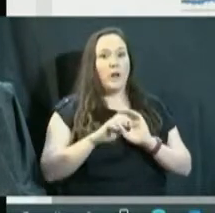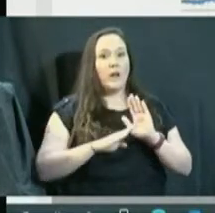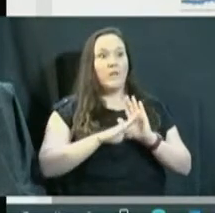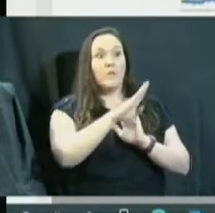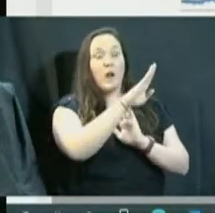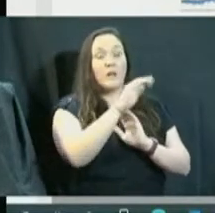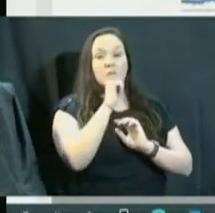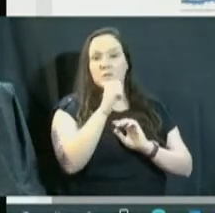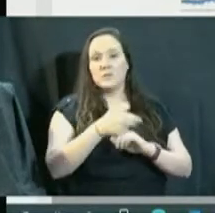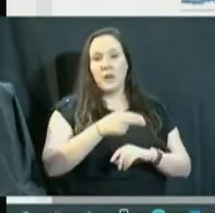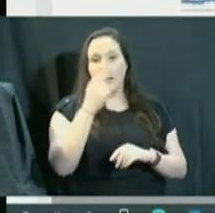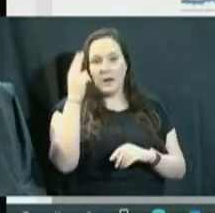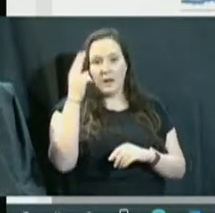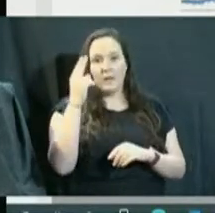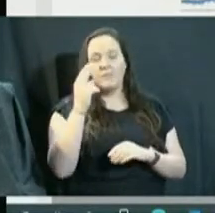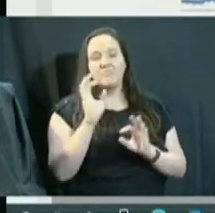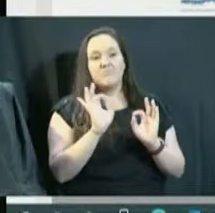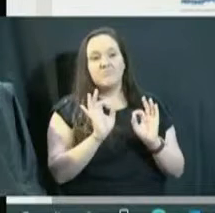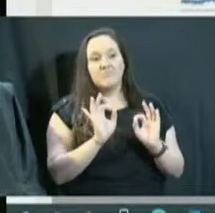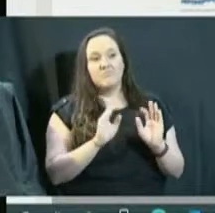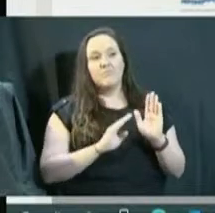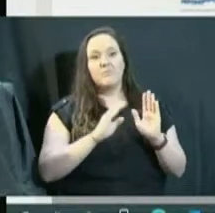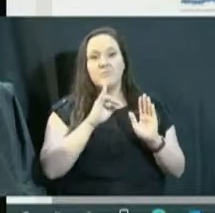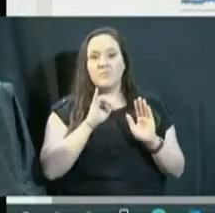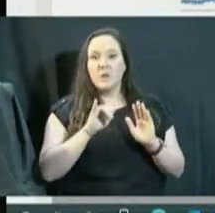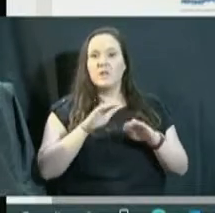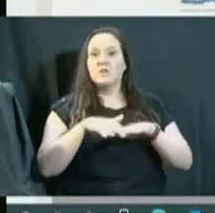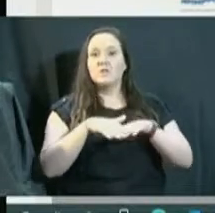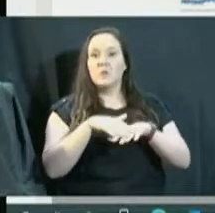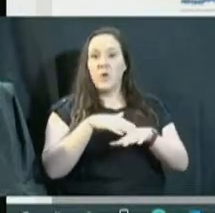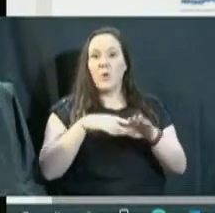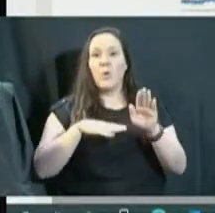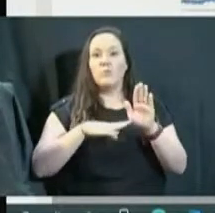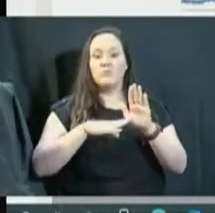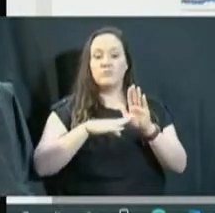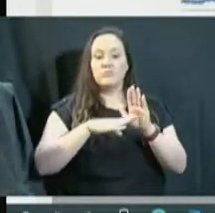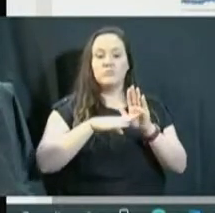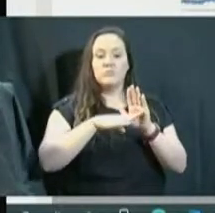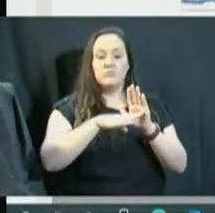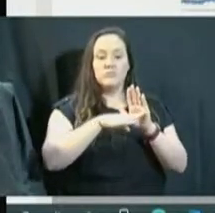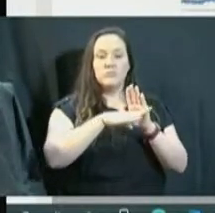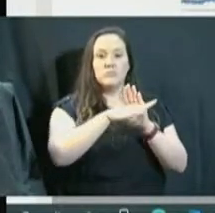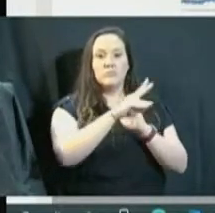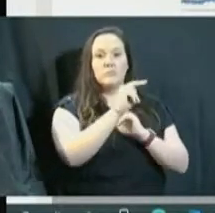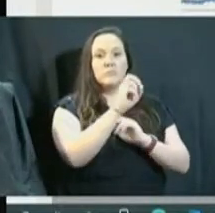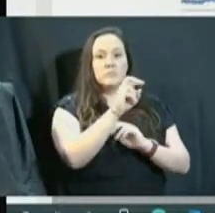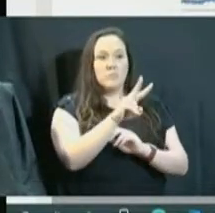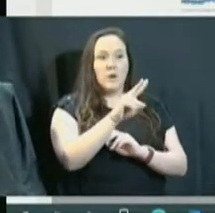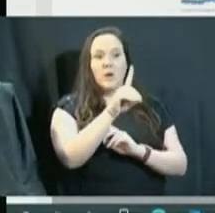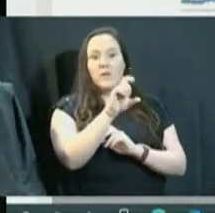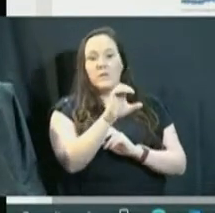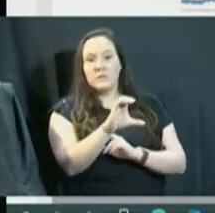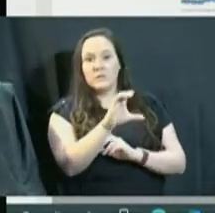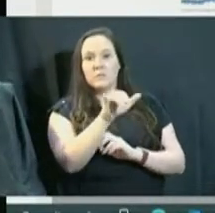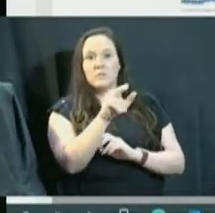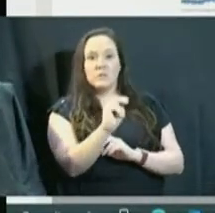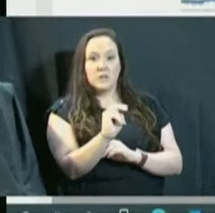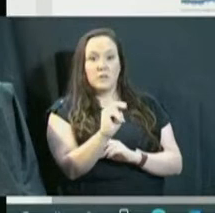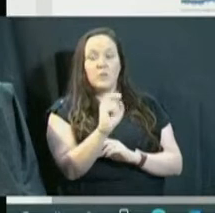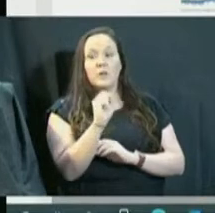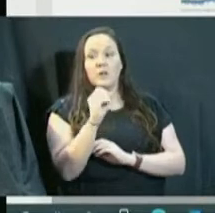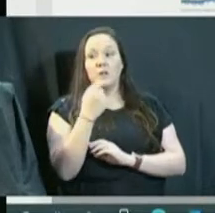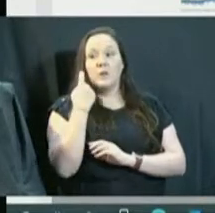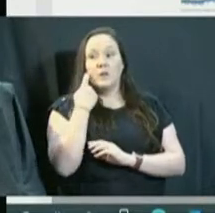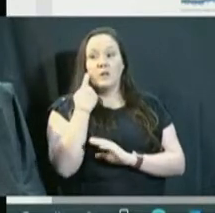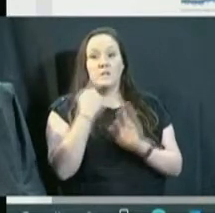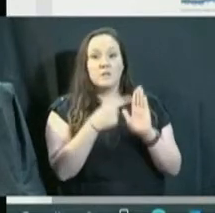high. It really was a gradual rise of November into December and then into January. And so I've just shown